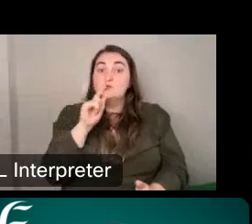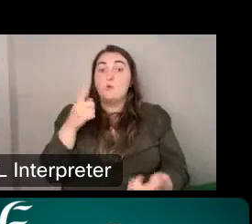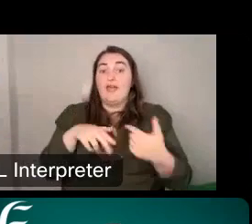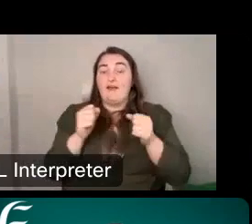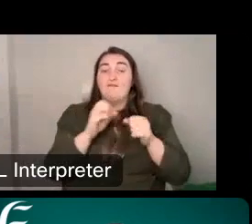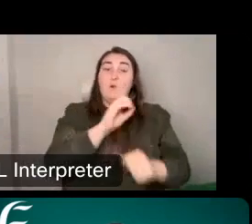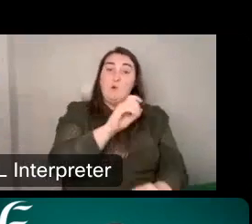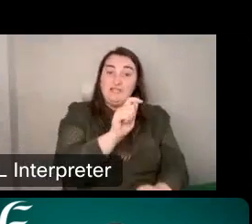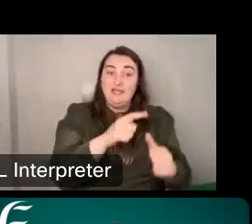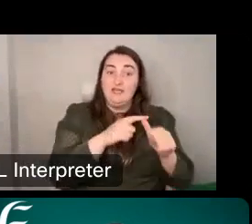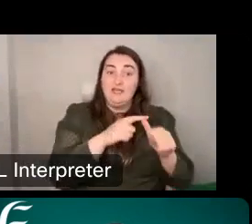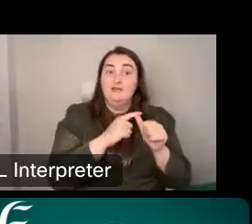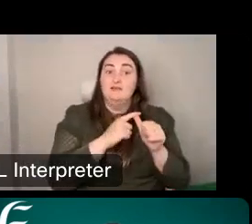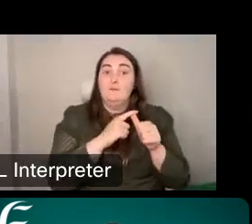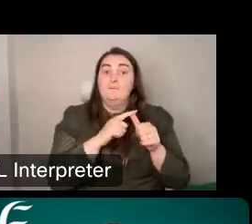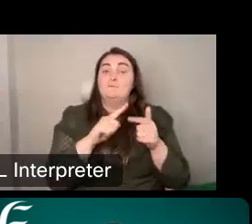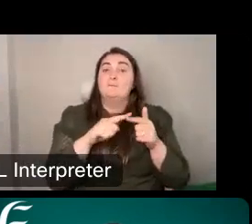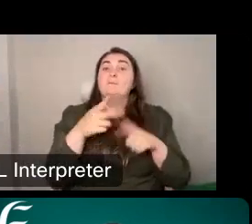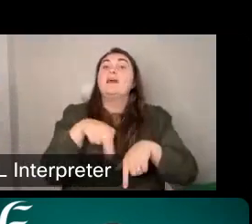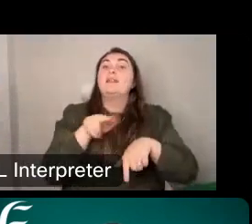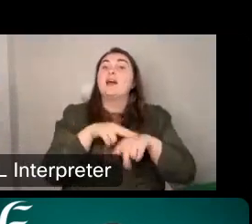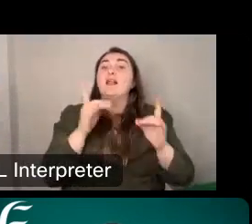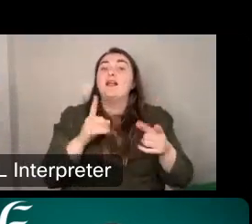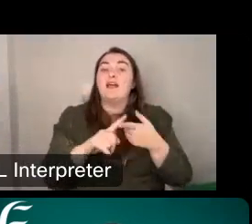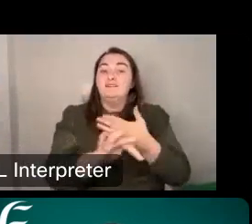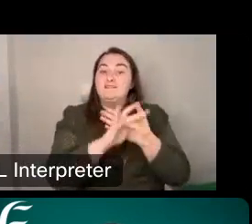health, the National Health and Safety Function,